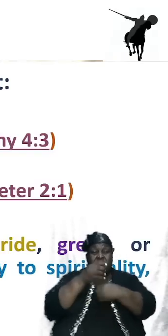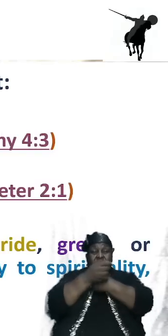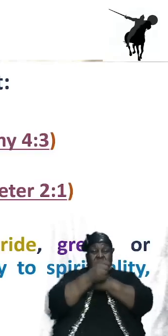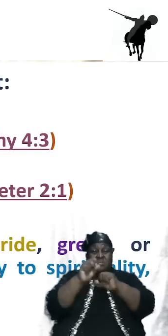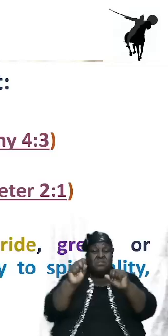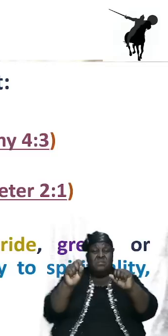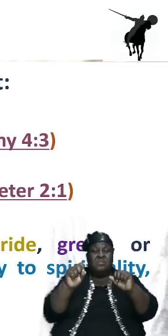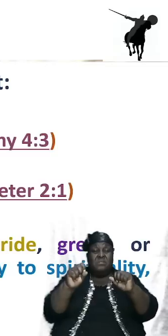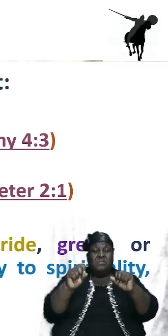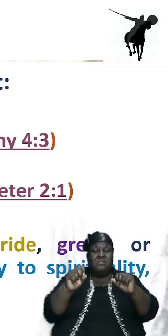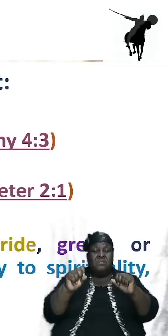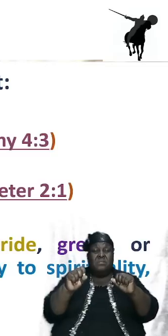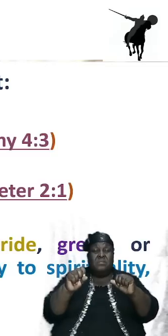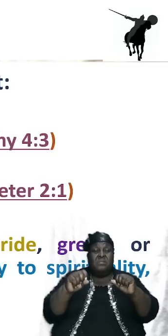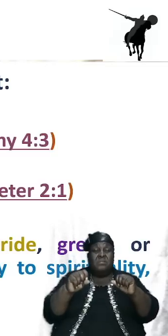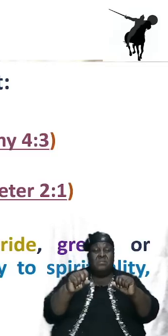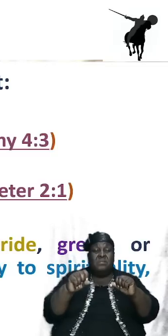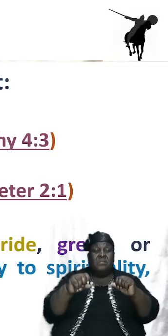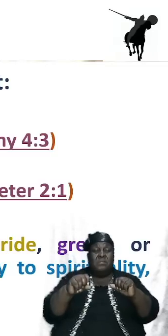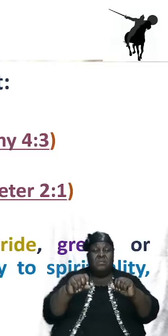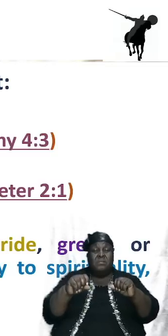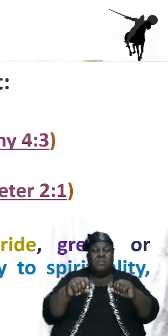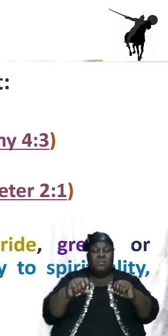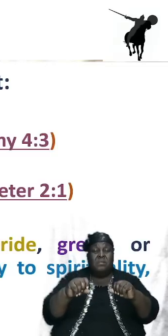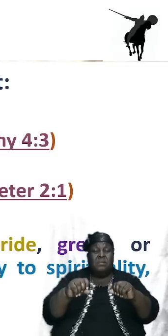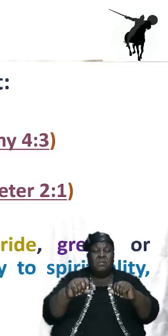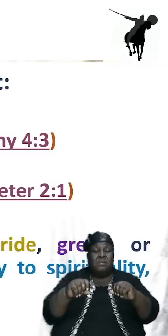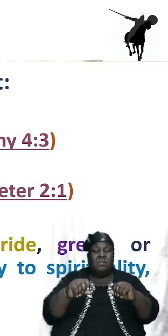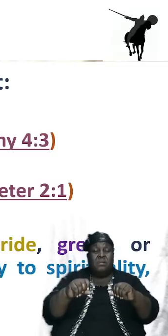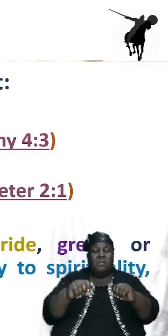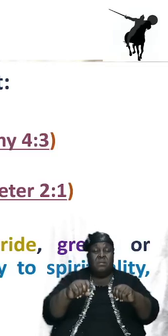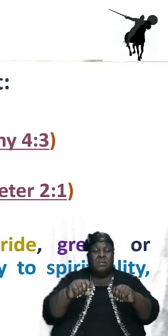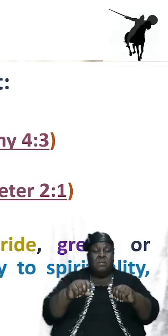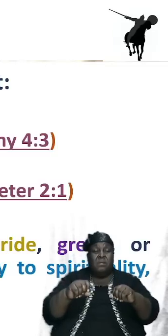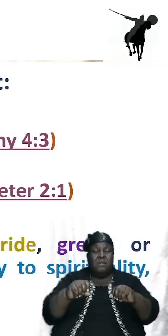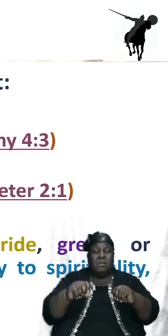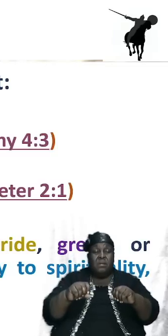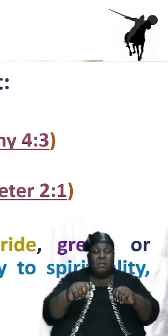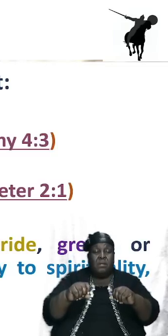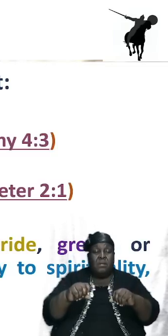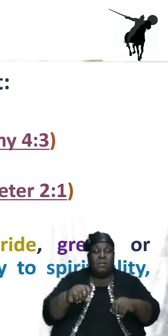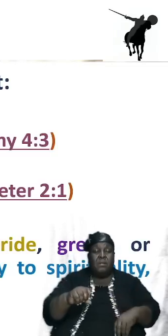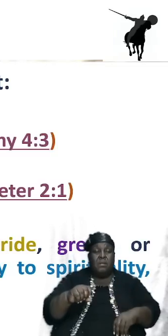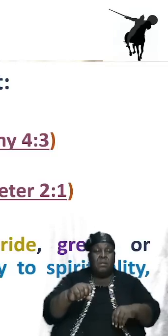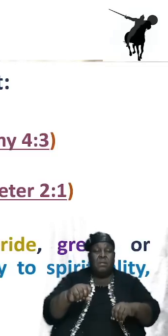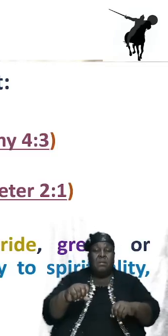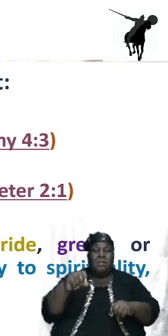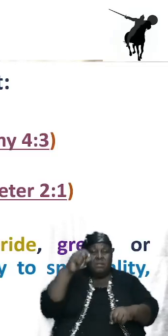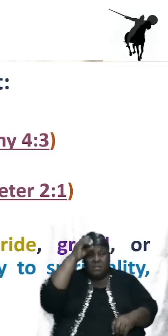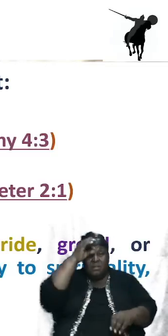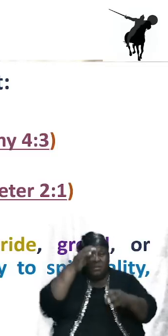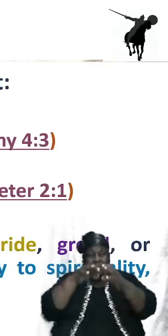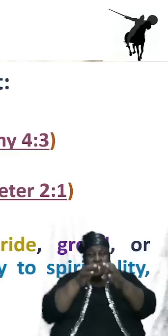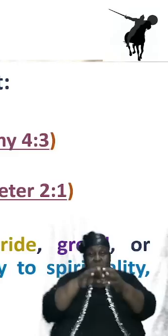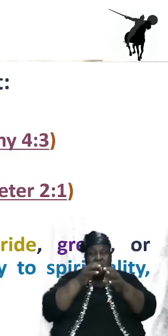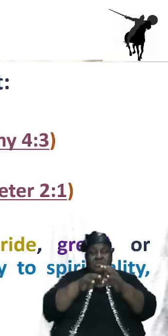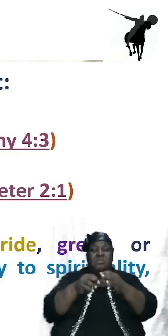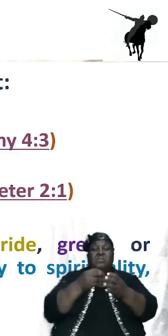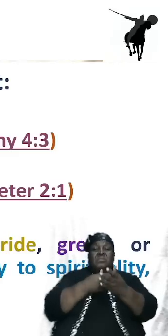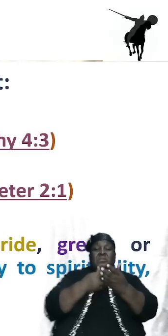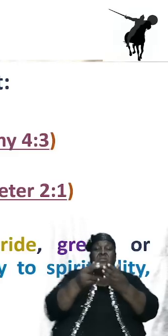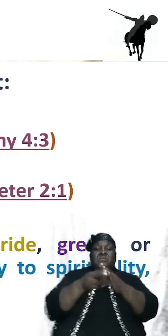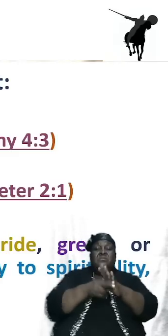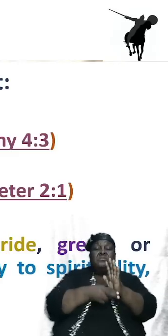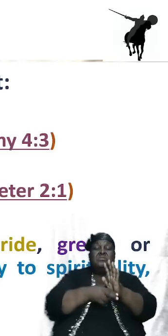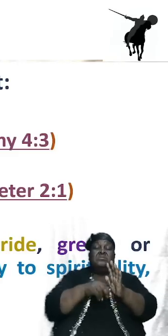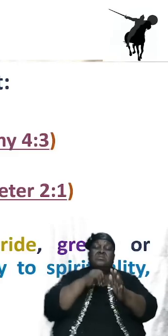It distorts the nature of God in the sense that we now see God not as a judge of righteousness. We don't see